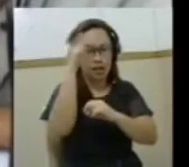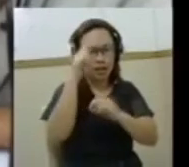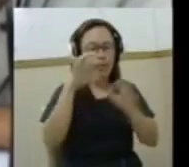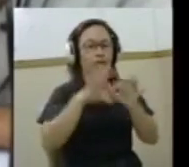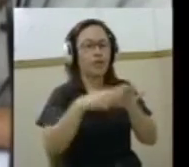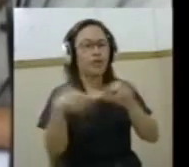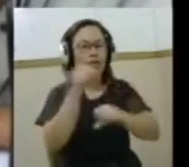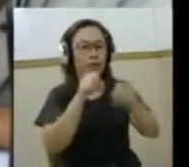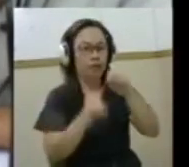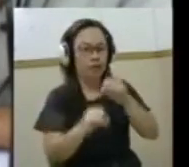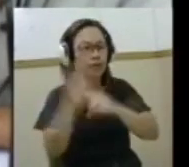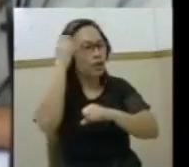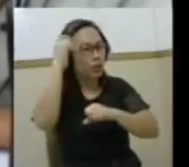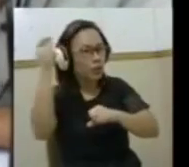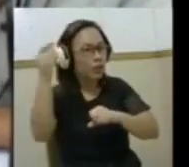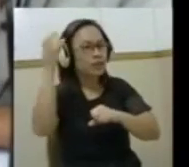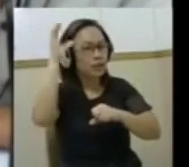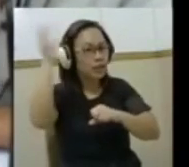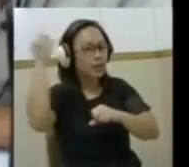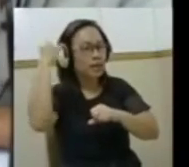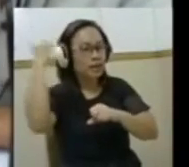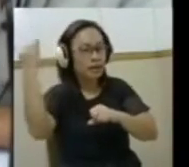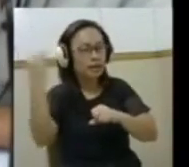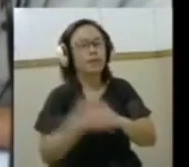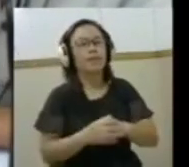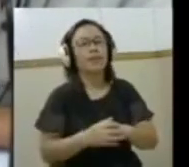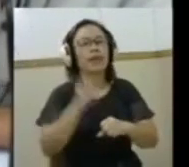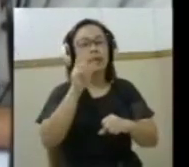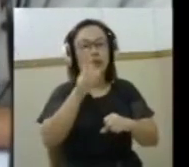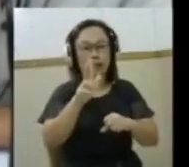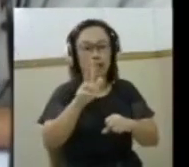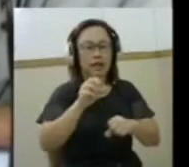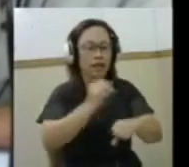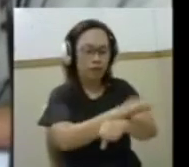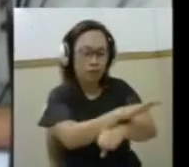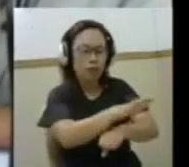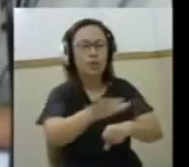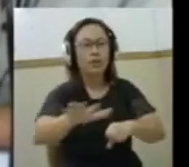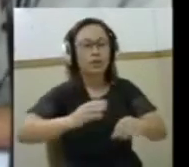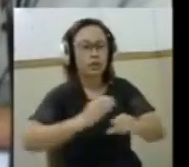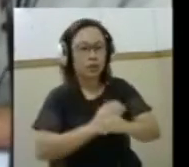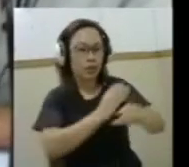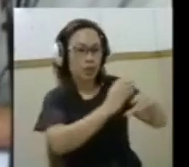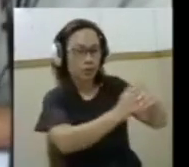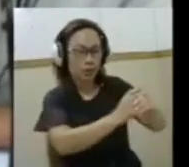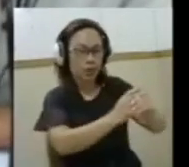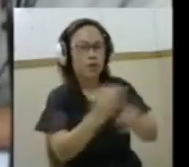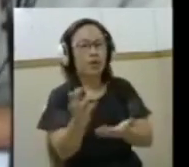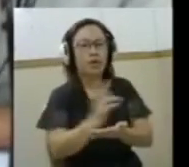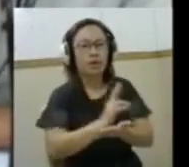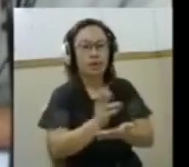scientific theories, concepts, and ideas. 3 of the most influential and common purposes of research